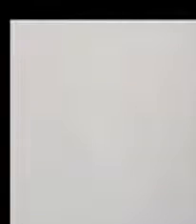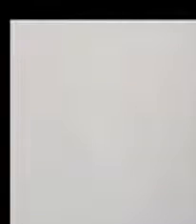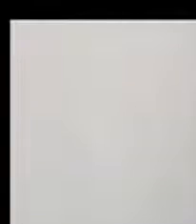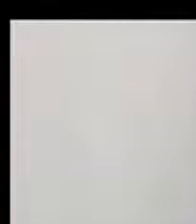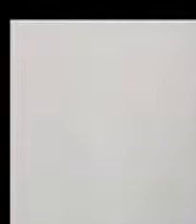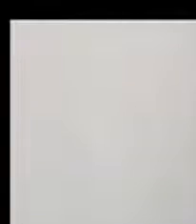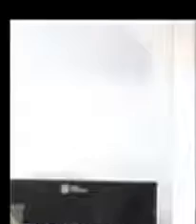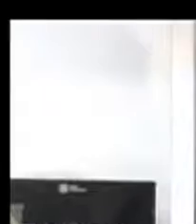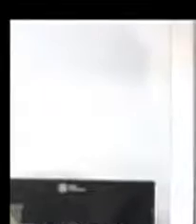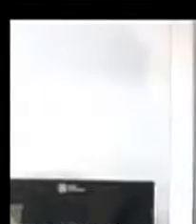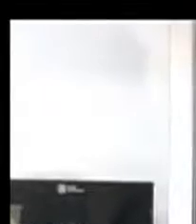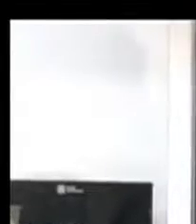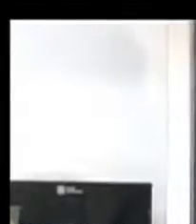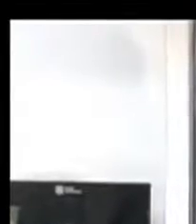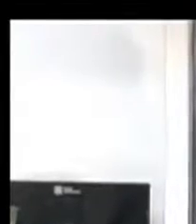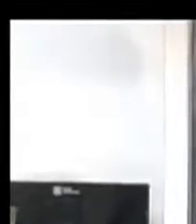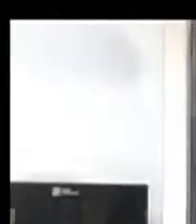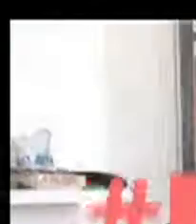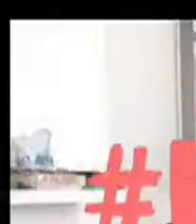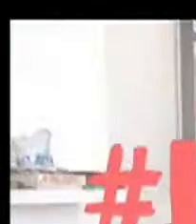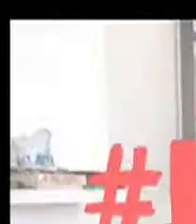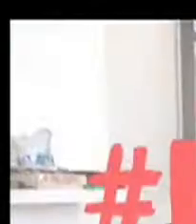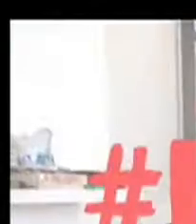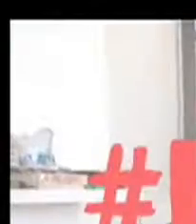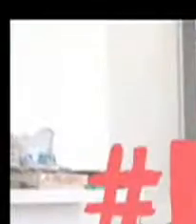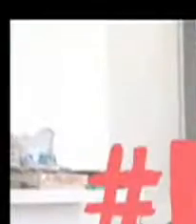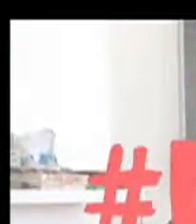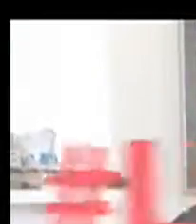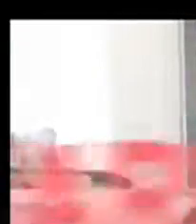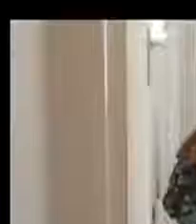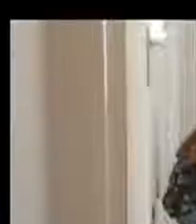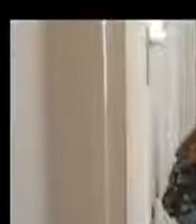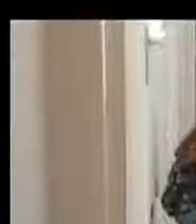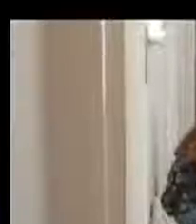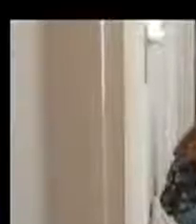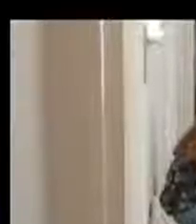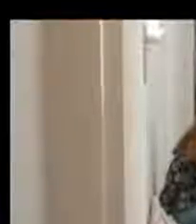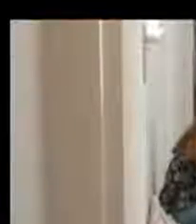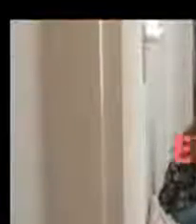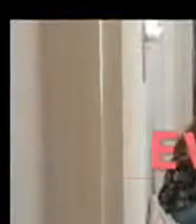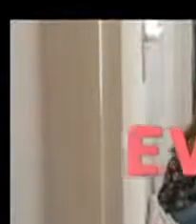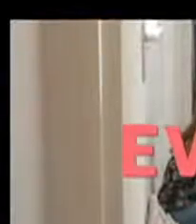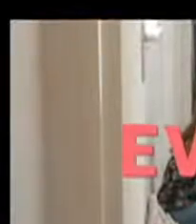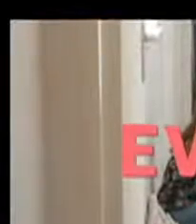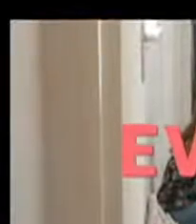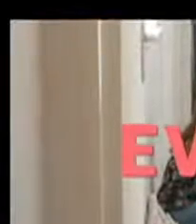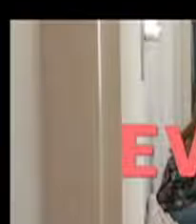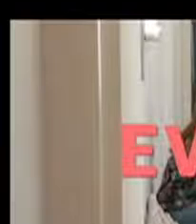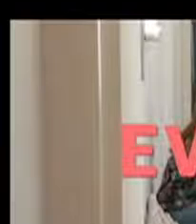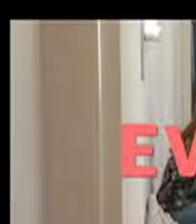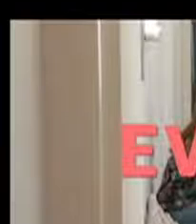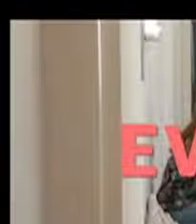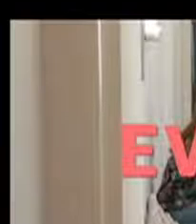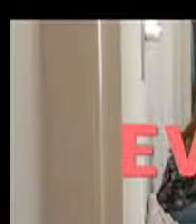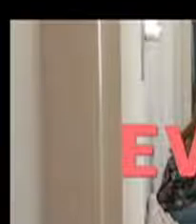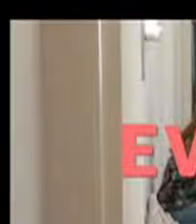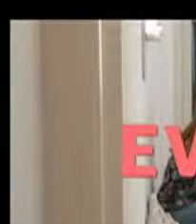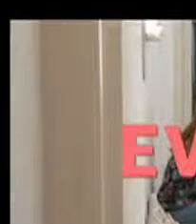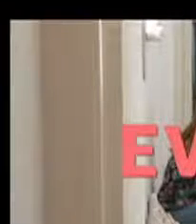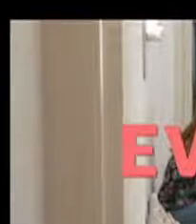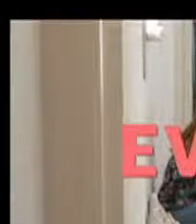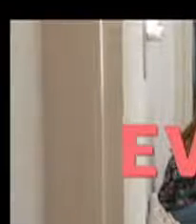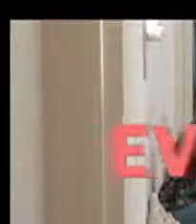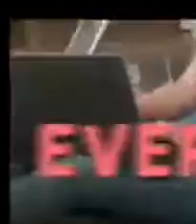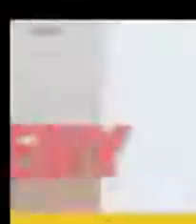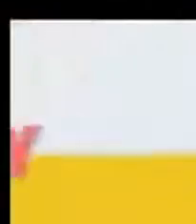In with One Africa TV's #LearnOn1 every weekday from 9 to 11 a.m. with repeats from 2